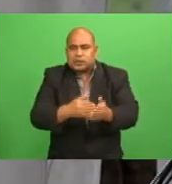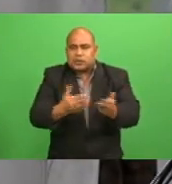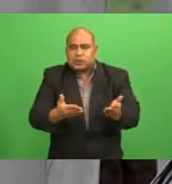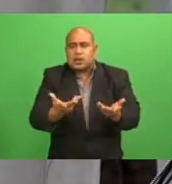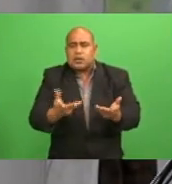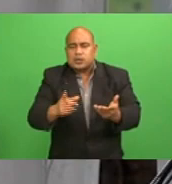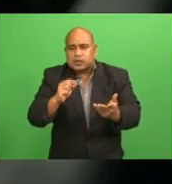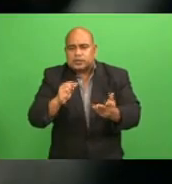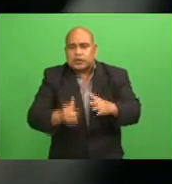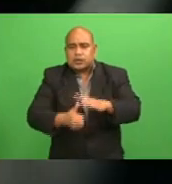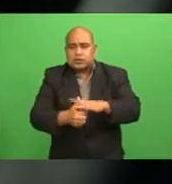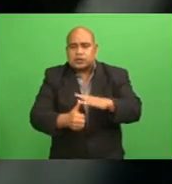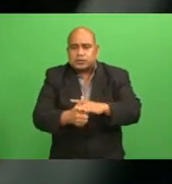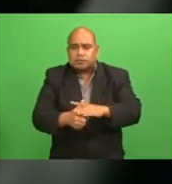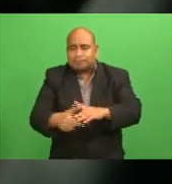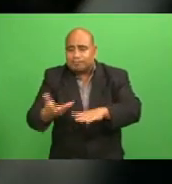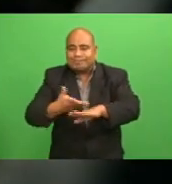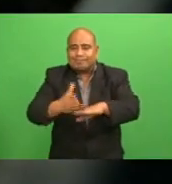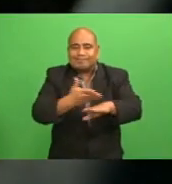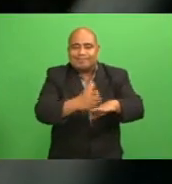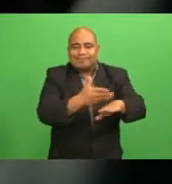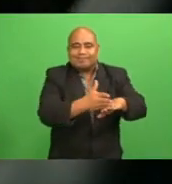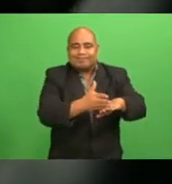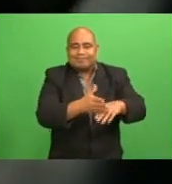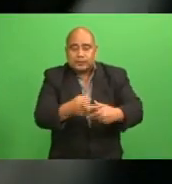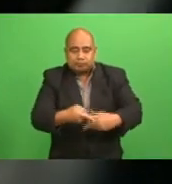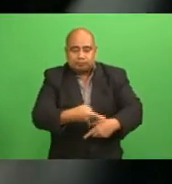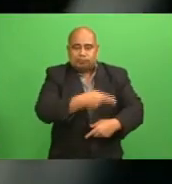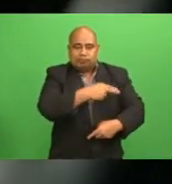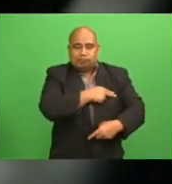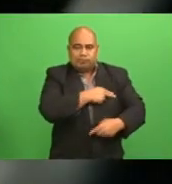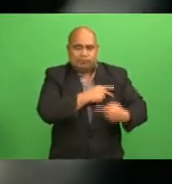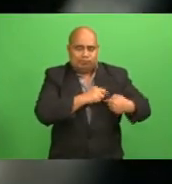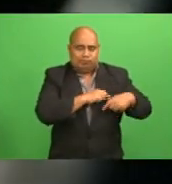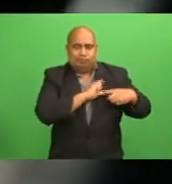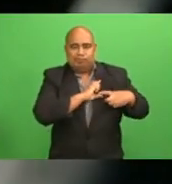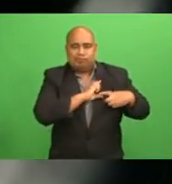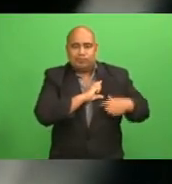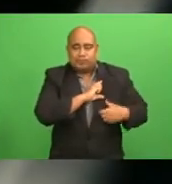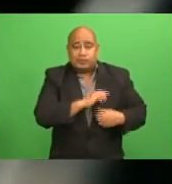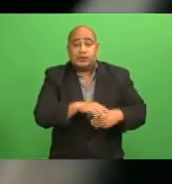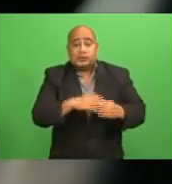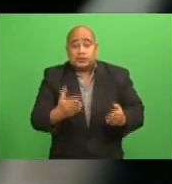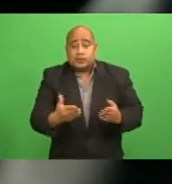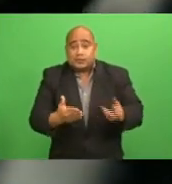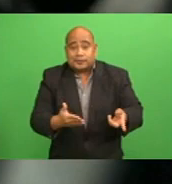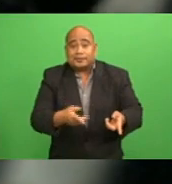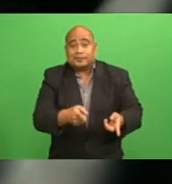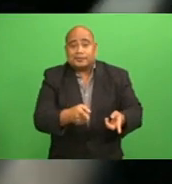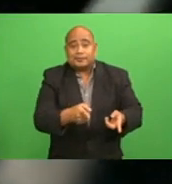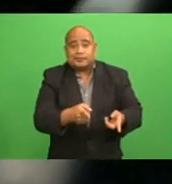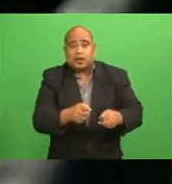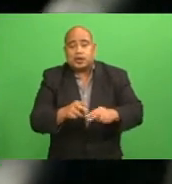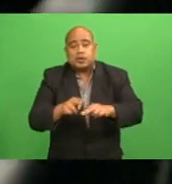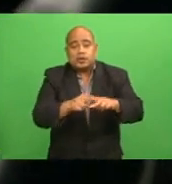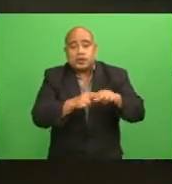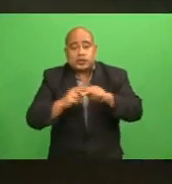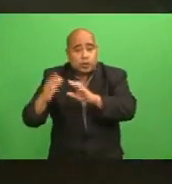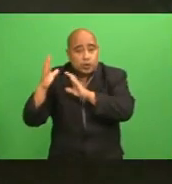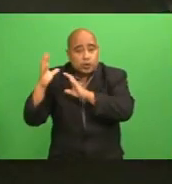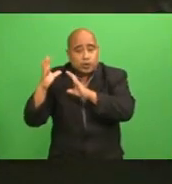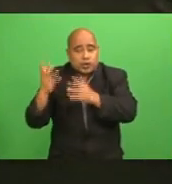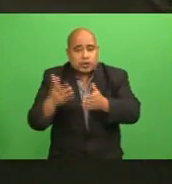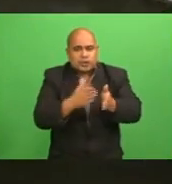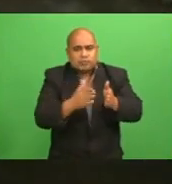your new brand. With declining virgin coconut oil prices, Fiji Coconut Millers has identified coconut cooking oil to